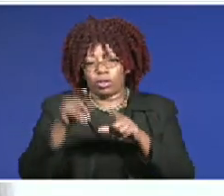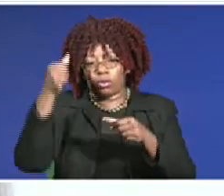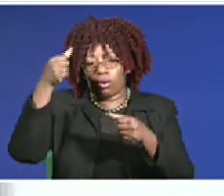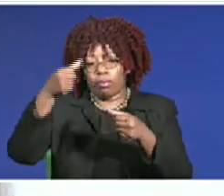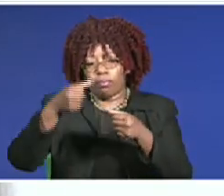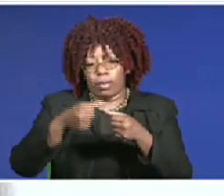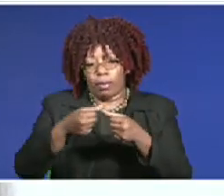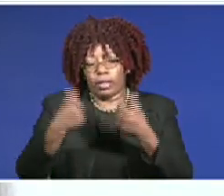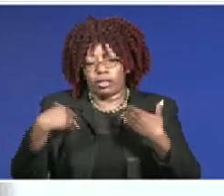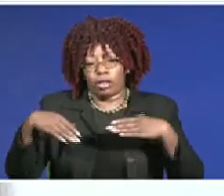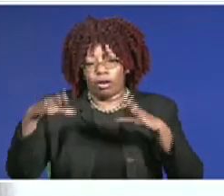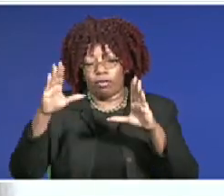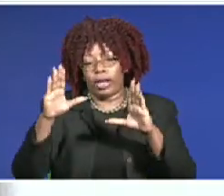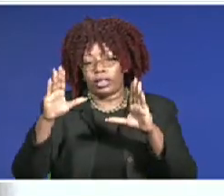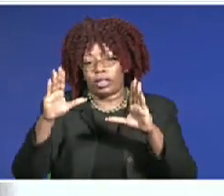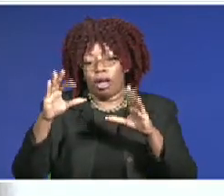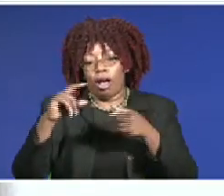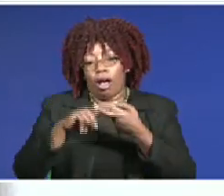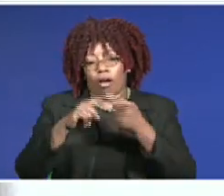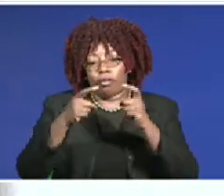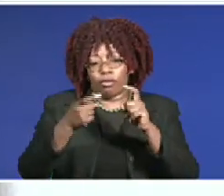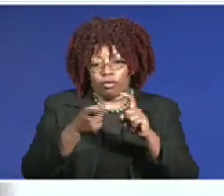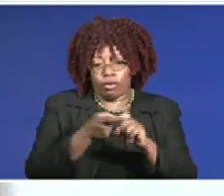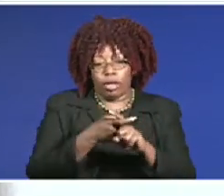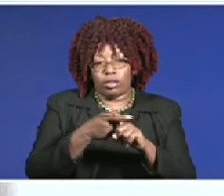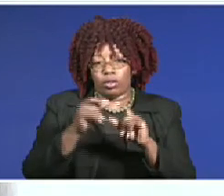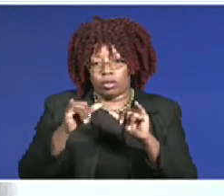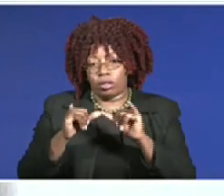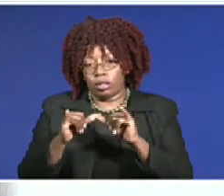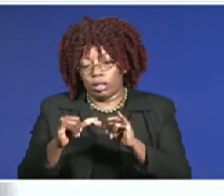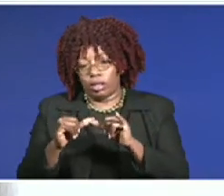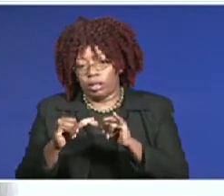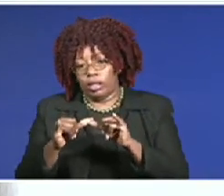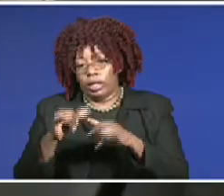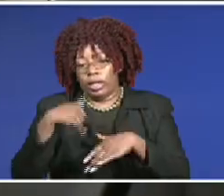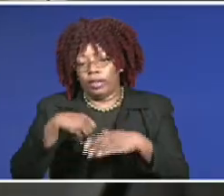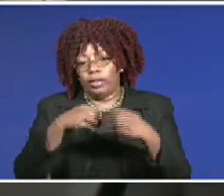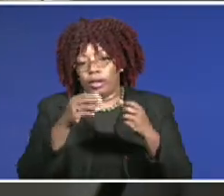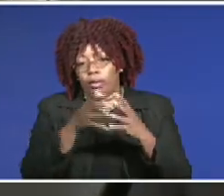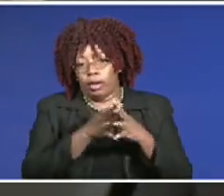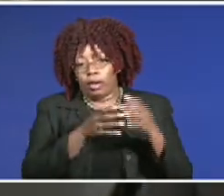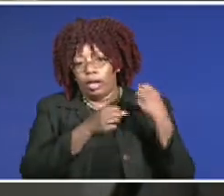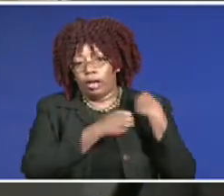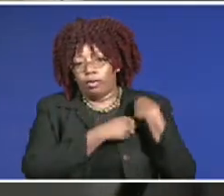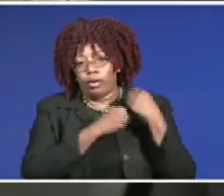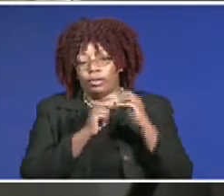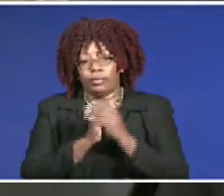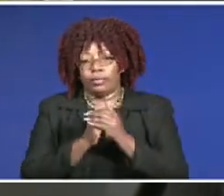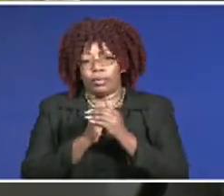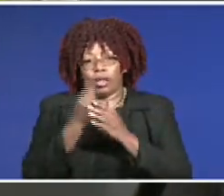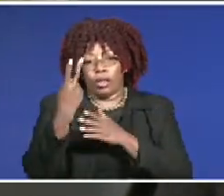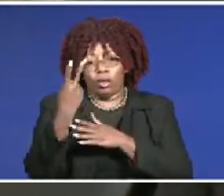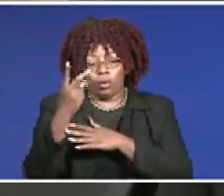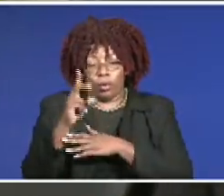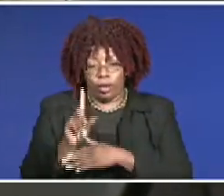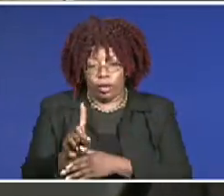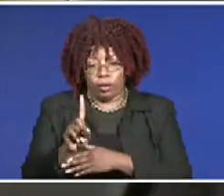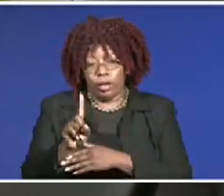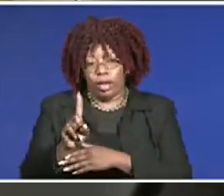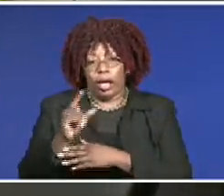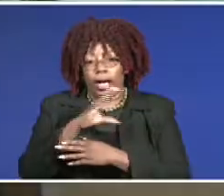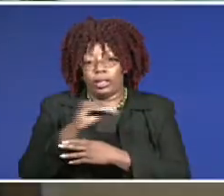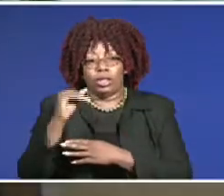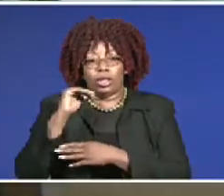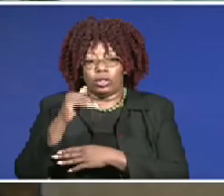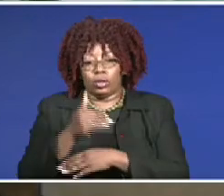the sacrifices of our friends and allies who stand with America's armed forces. The widow, followed by Hope Lamb, the daughter of